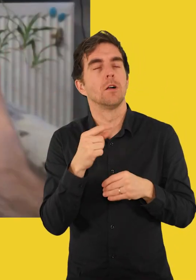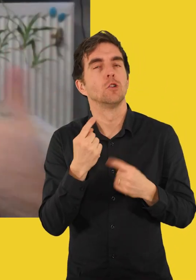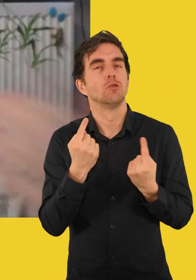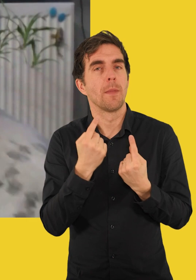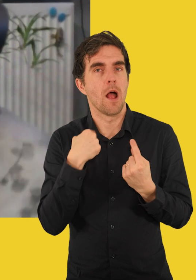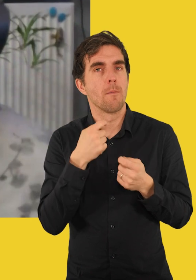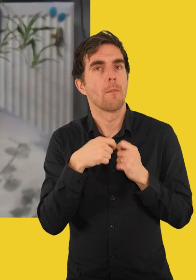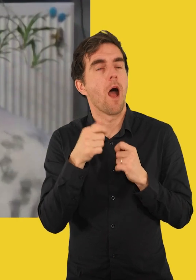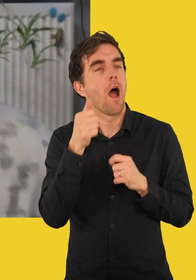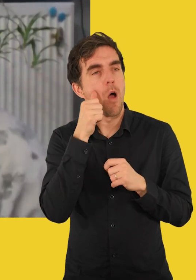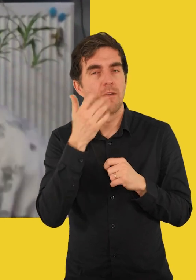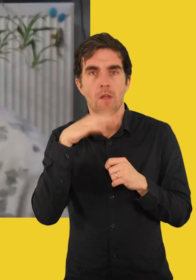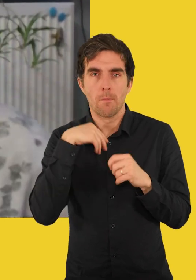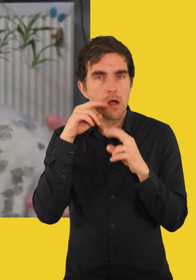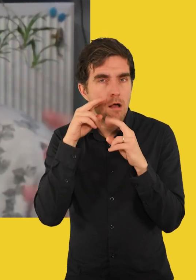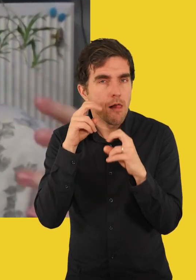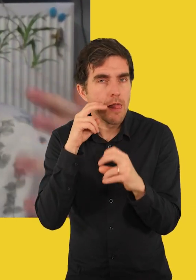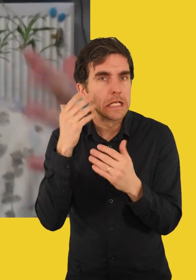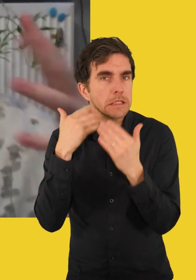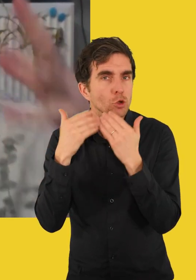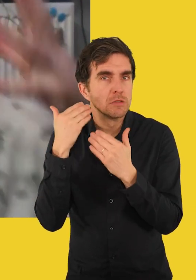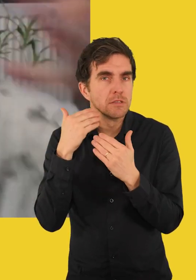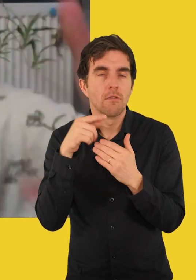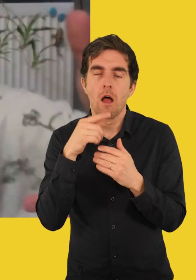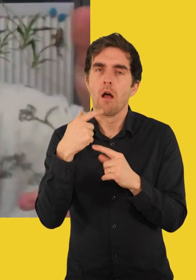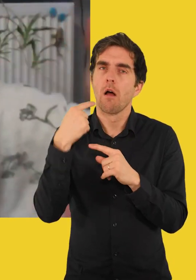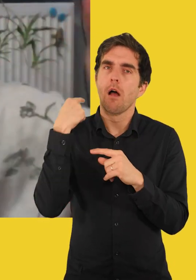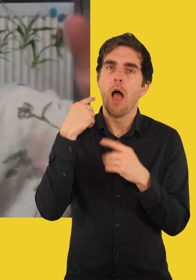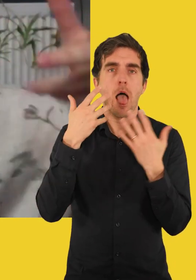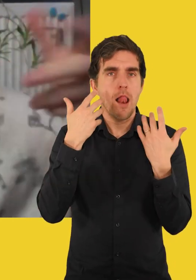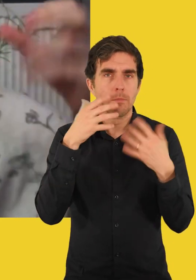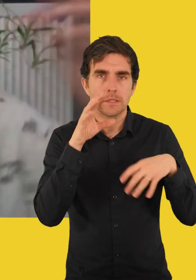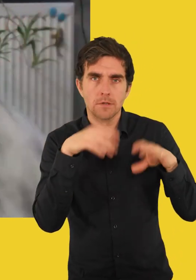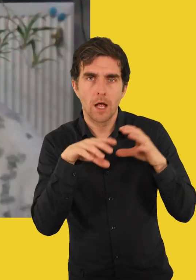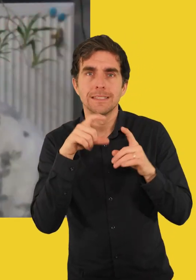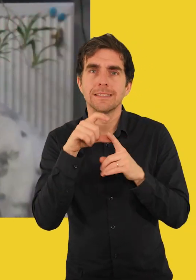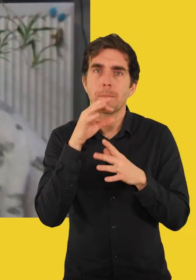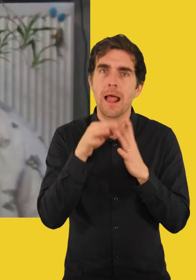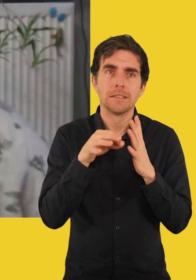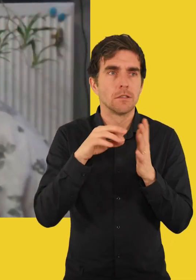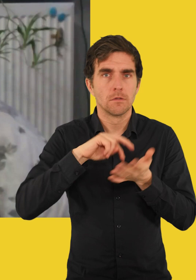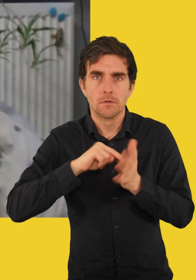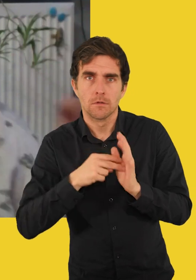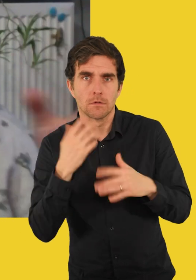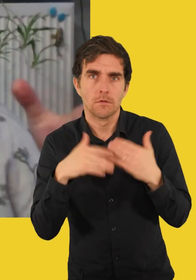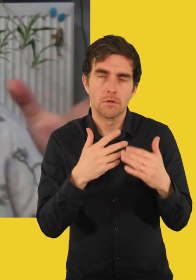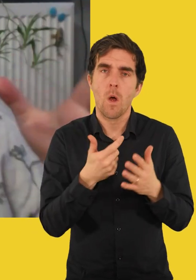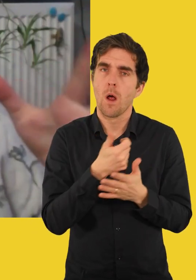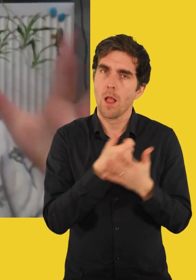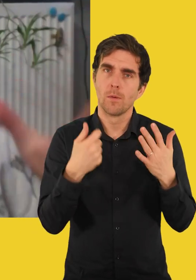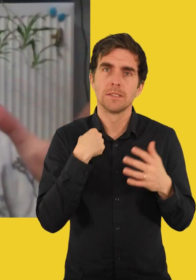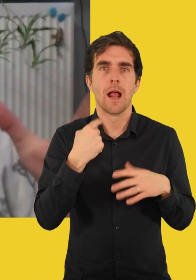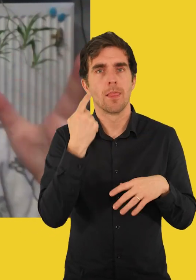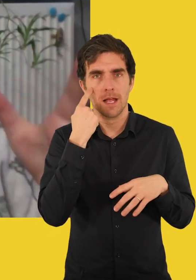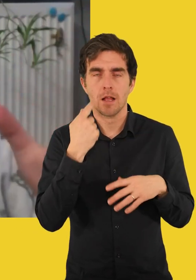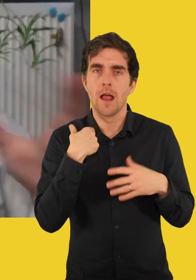became aware of when seeking out the histories of climate science and disability organizing. Because we're